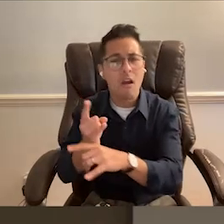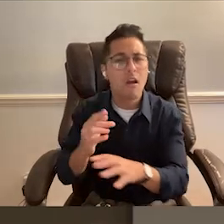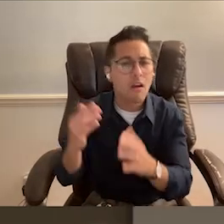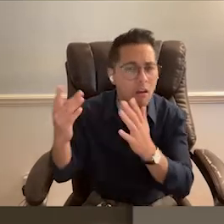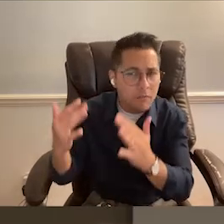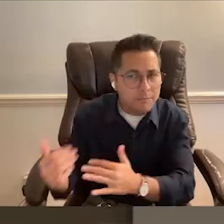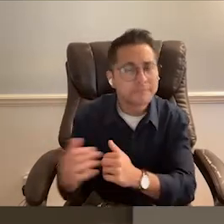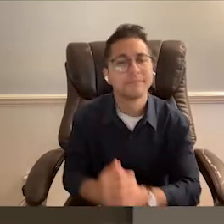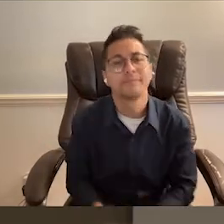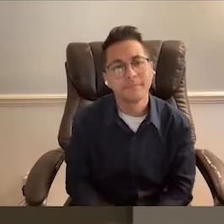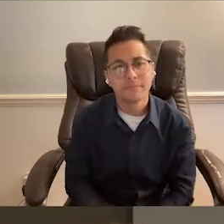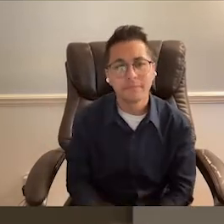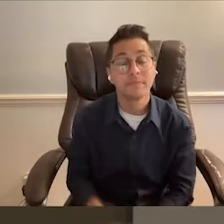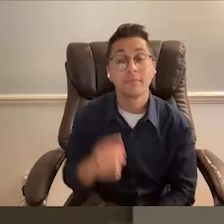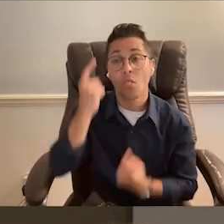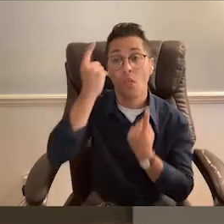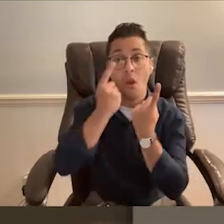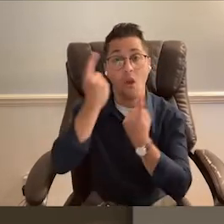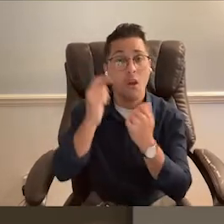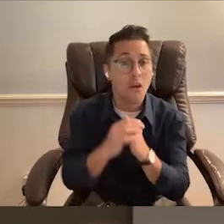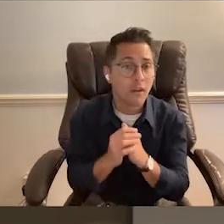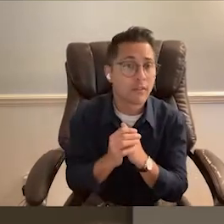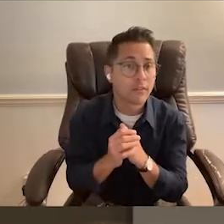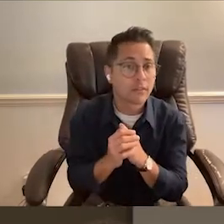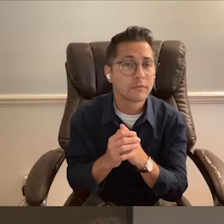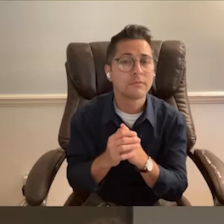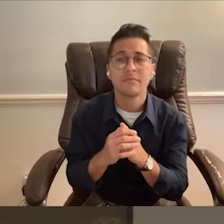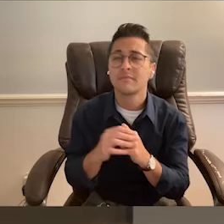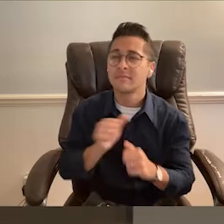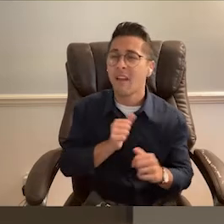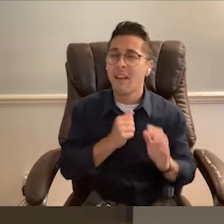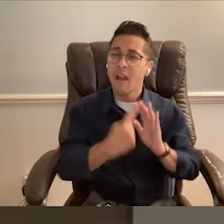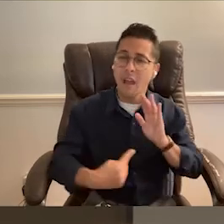motivation, use of drugs or alcohol, and talking rapidly. Some